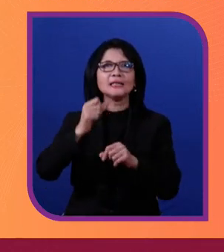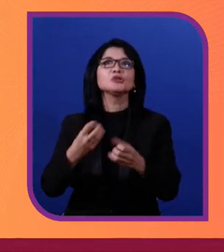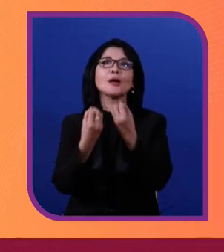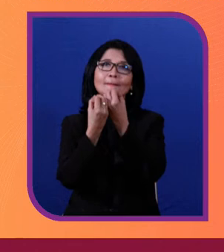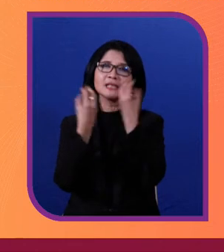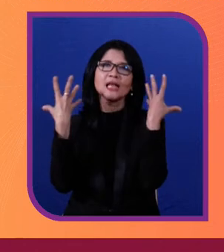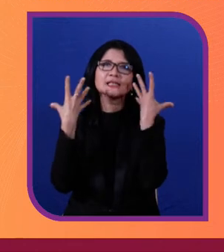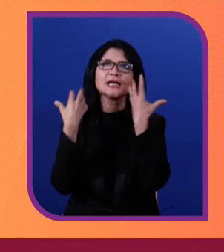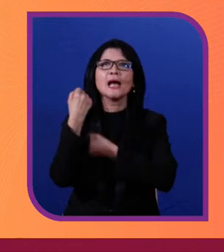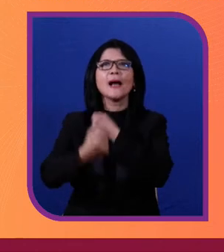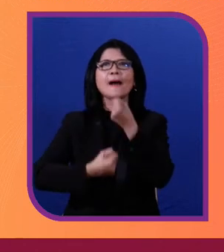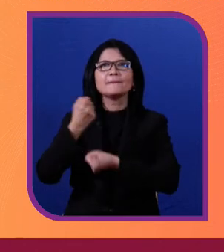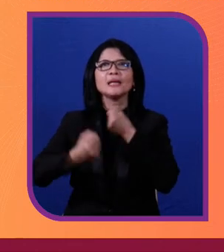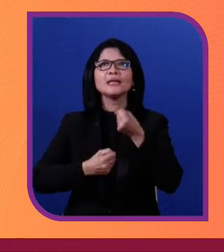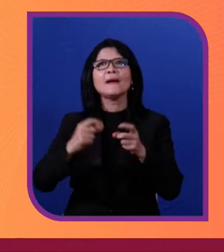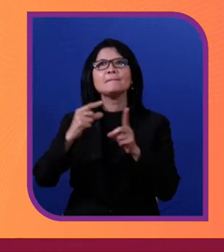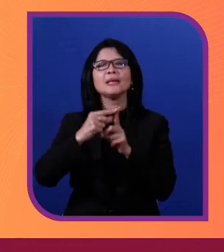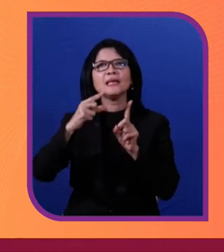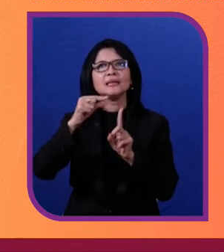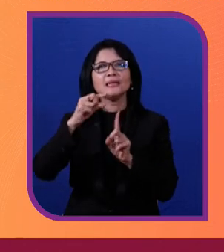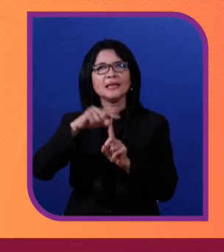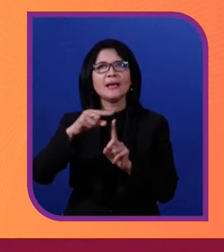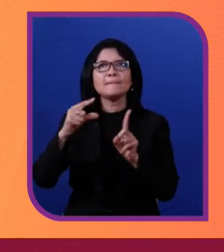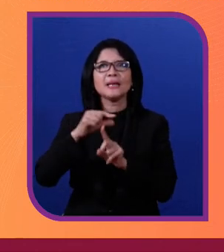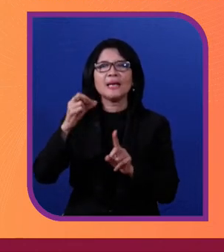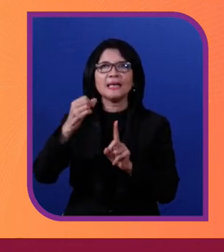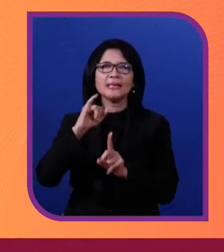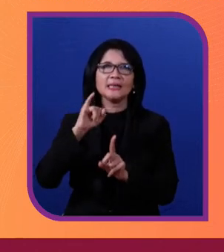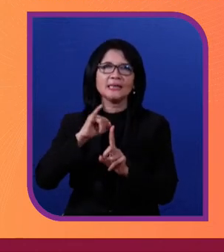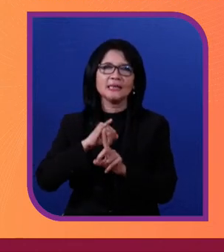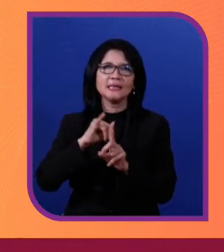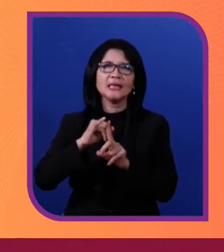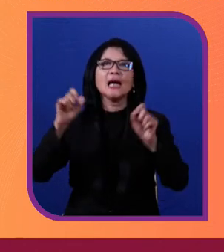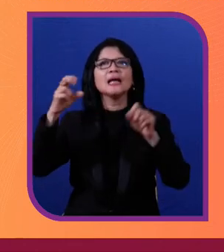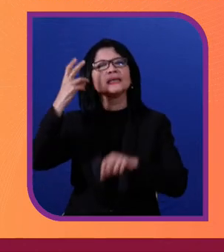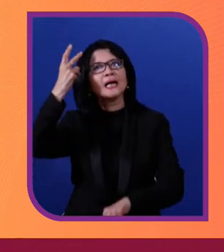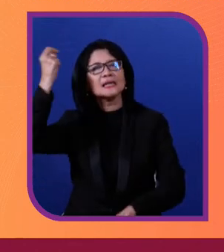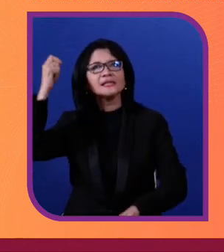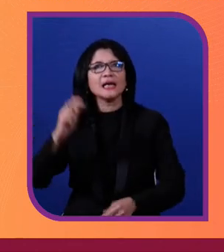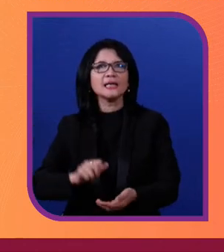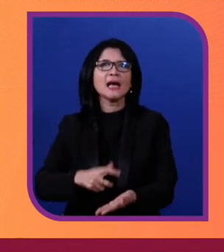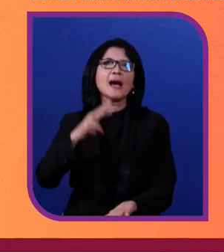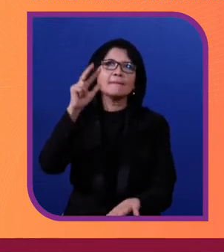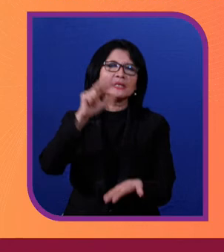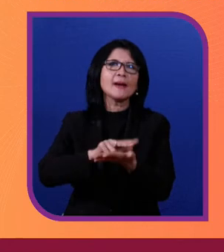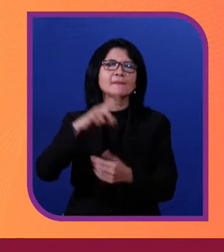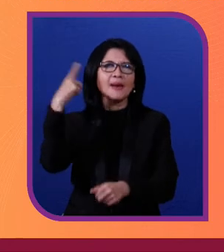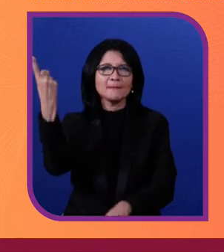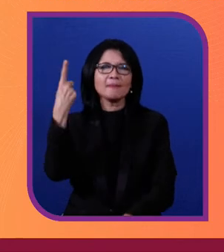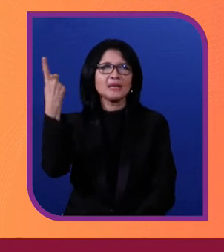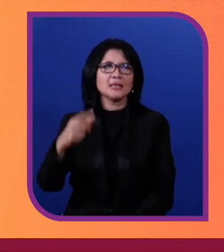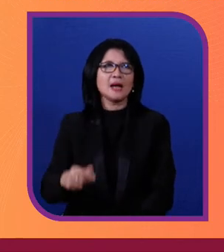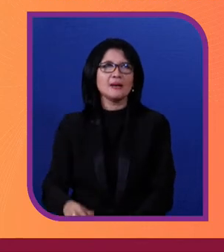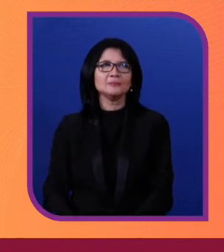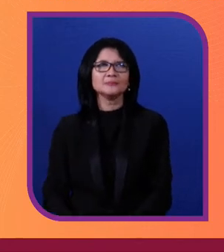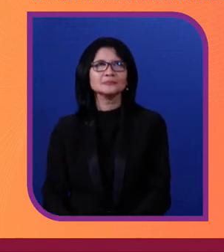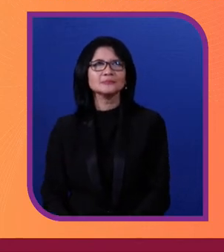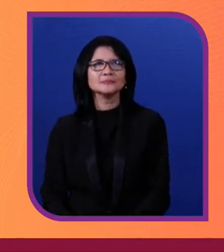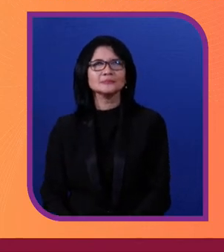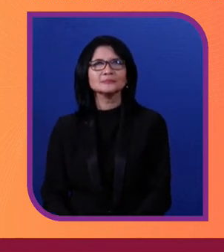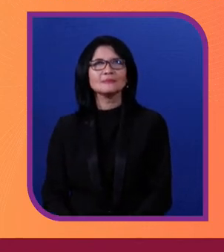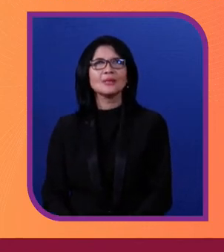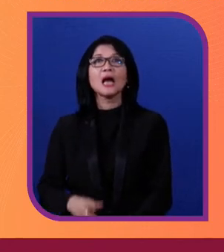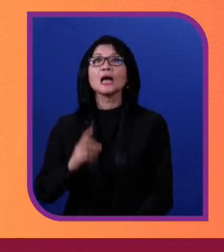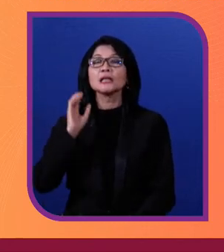government ganti Dare To Distinguish guess Ladies and Gentlemen welcome to all the topics of the green PvP From